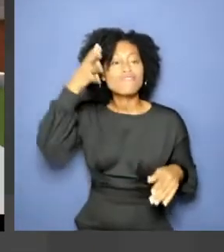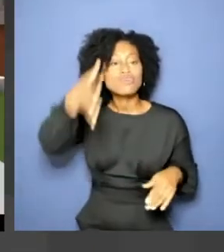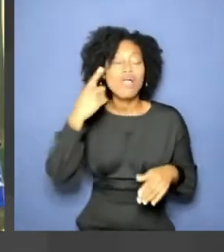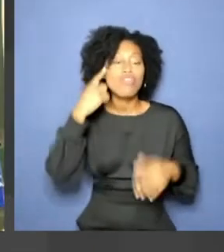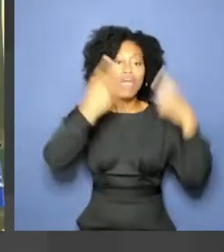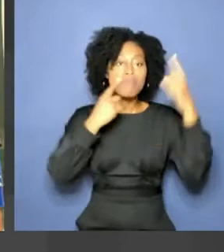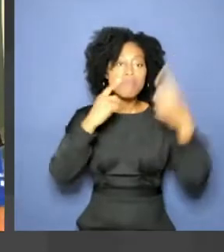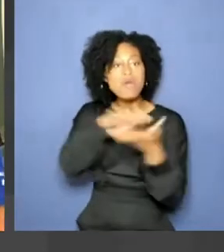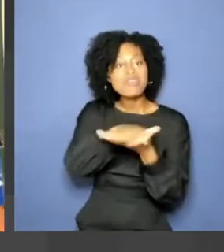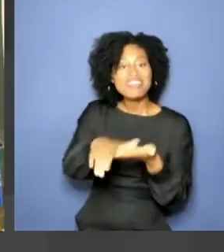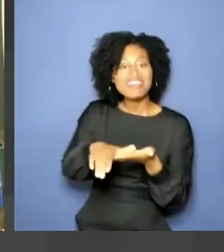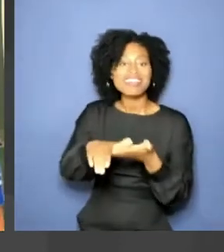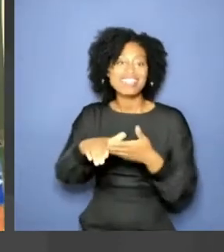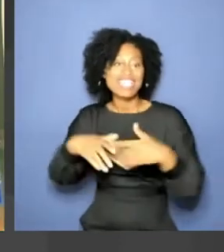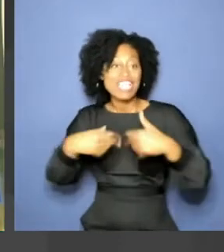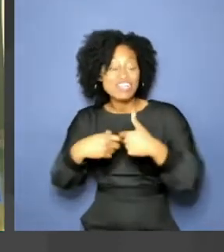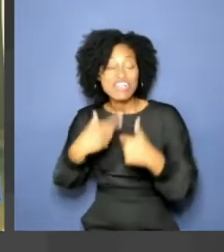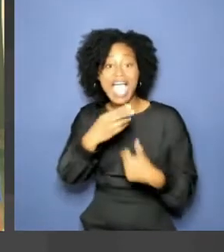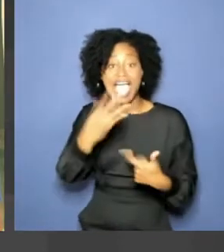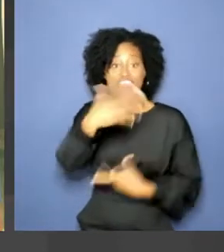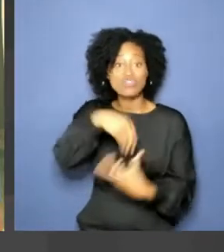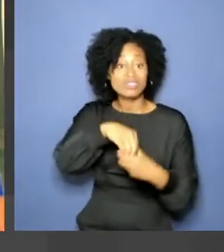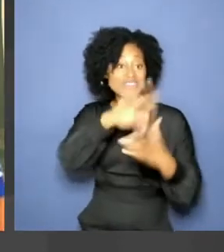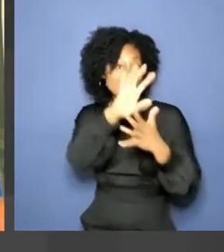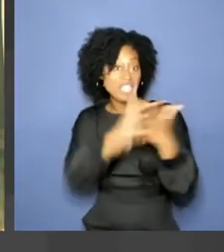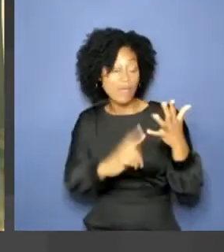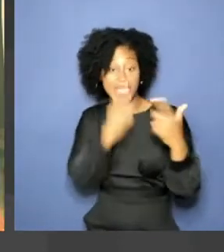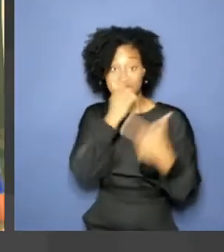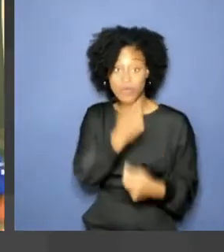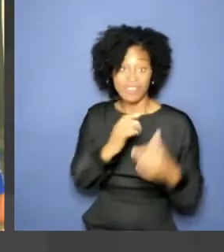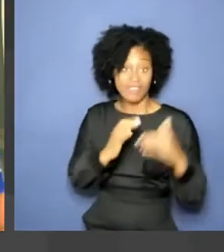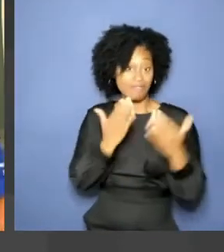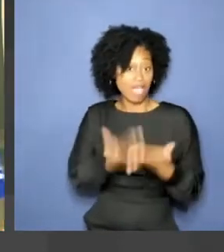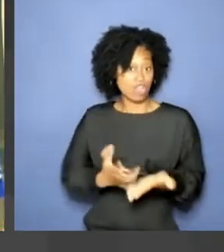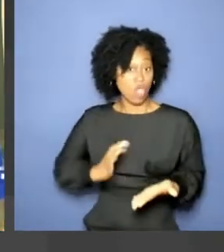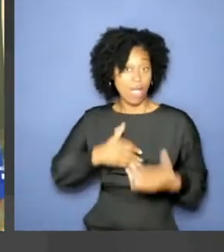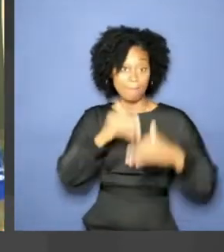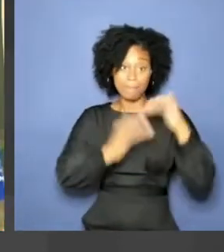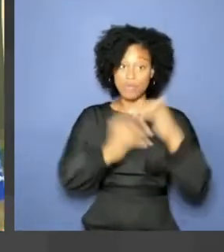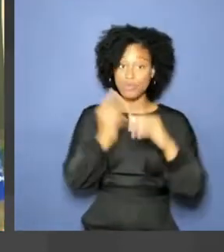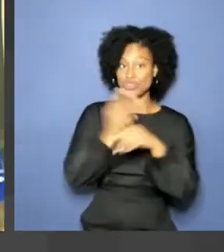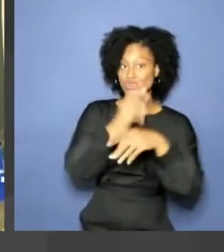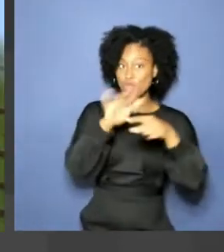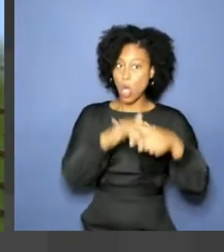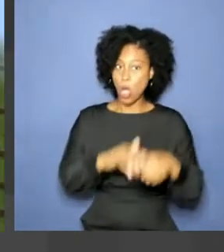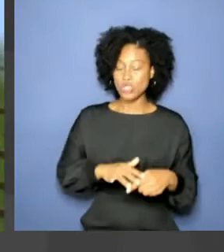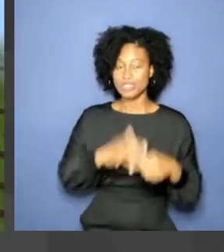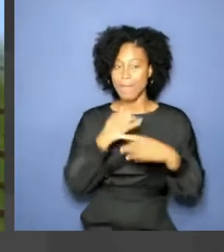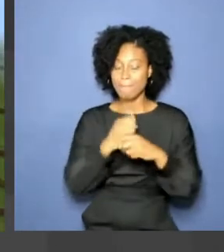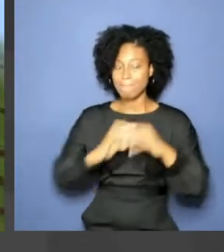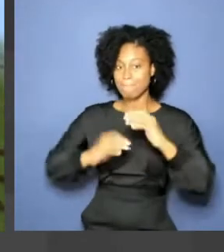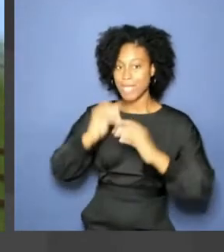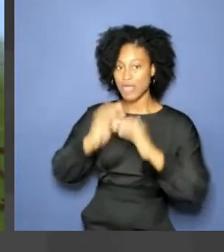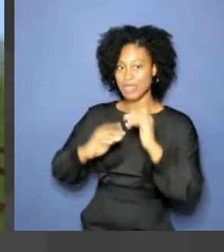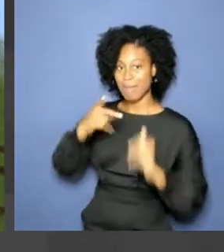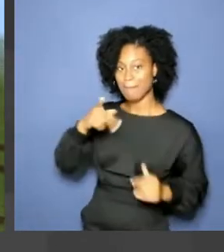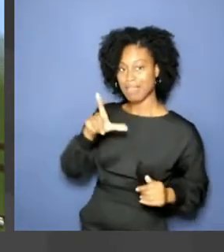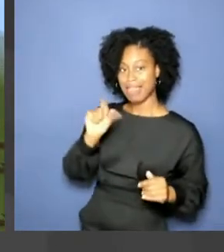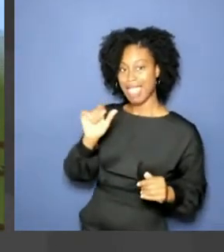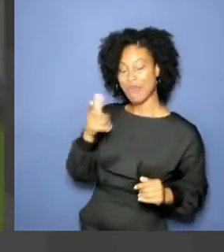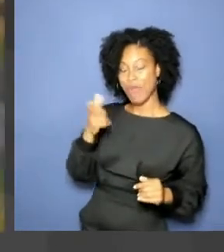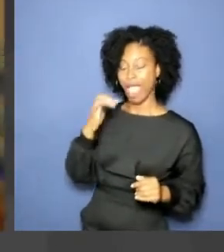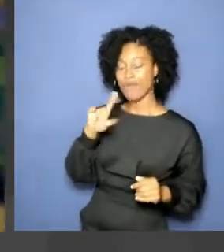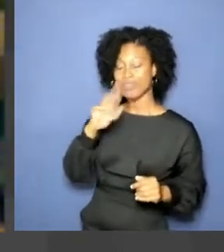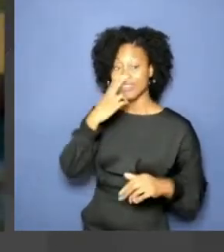design. An interesting fact about our building is that we used coding to build a playground. It was very fun to make. Students in India